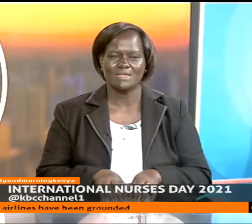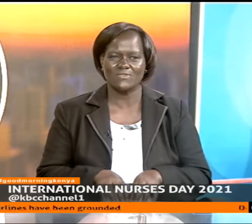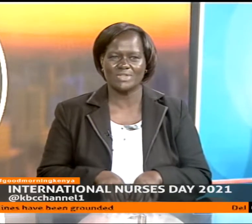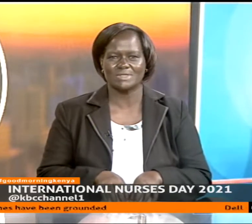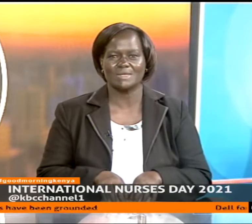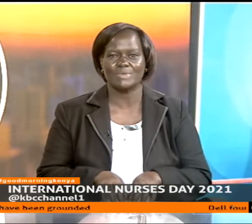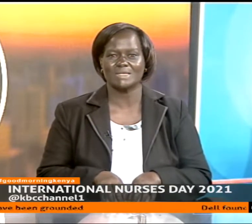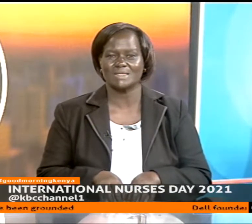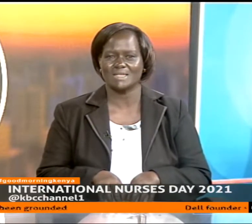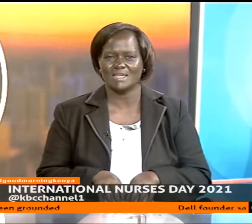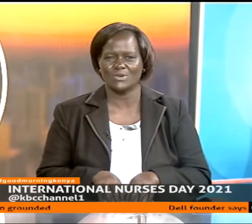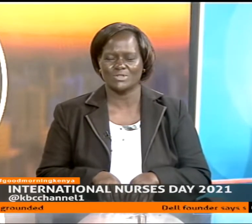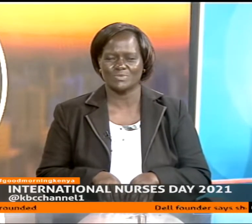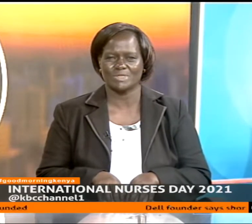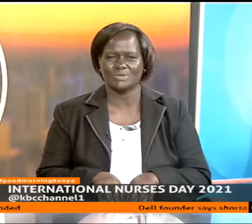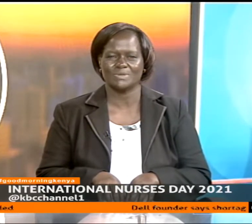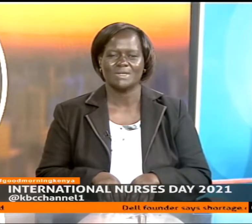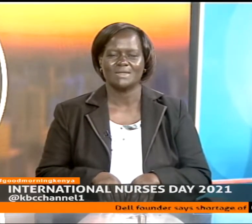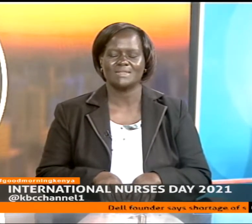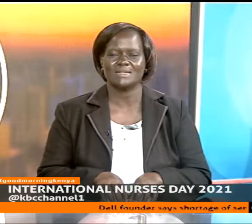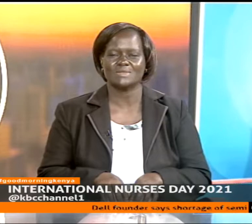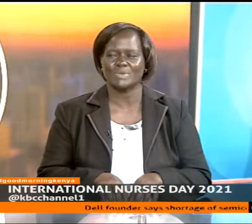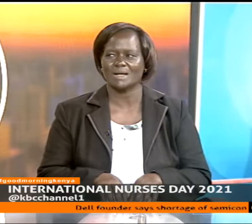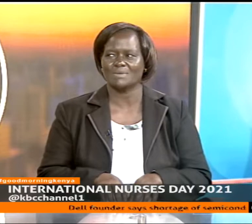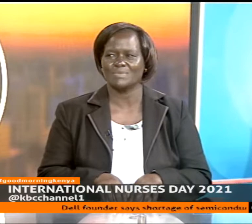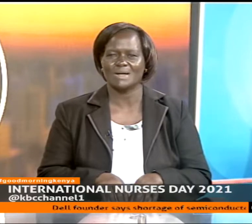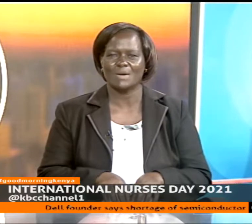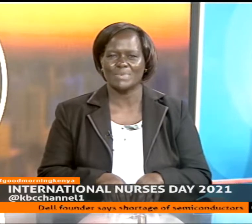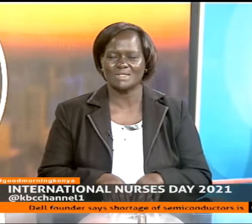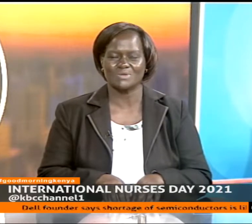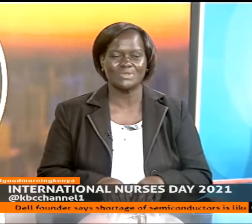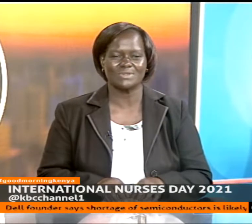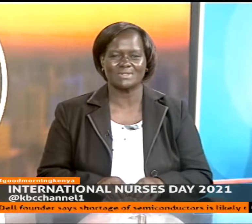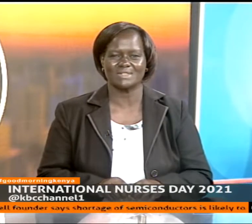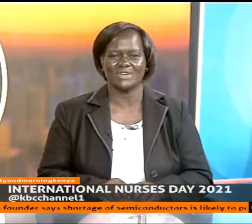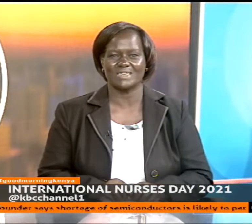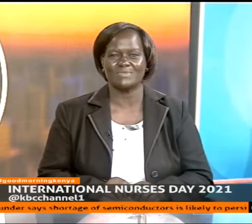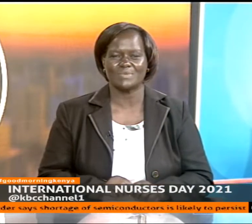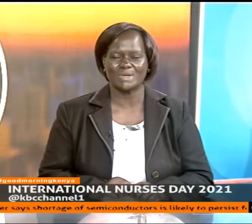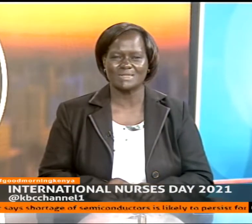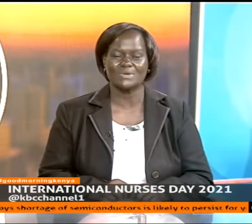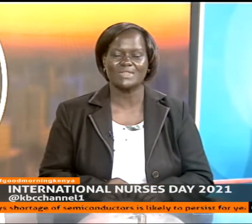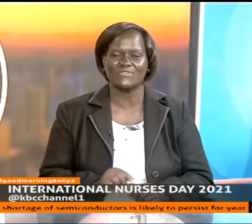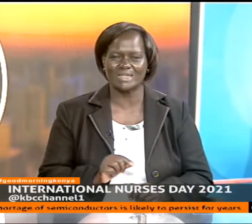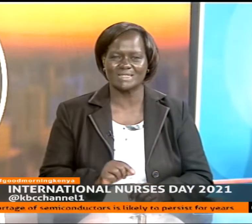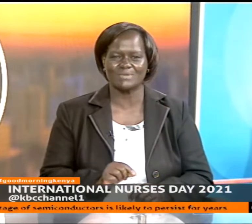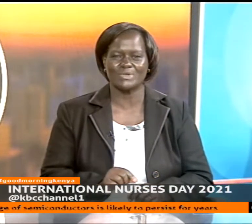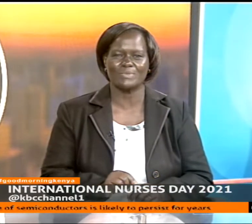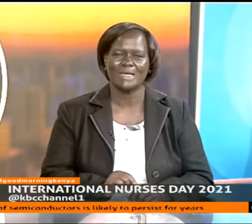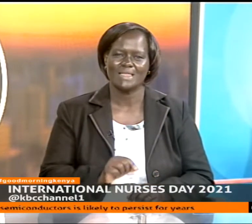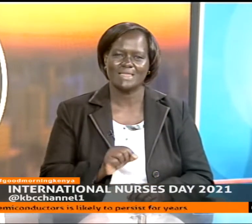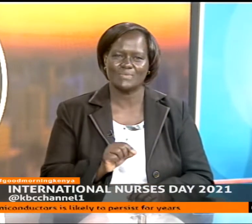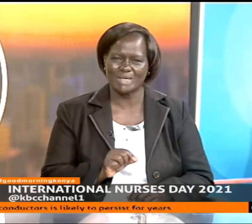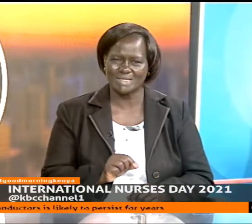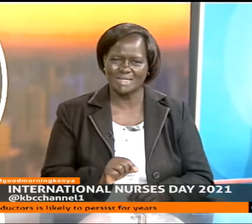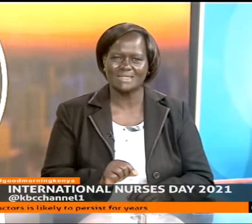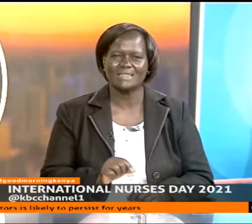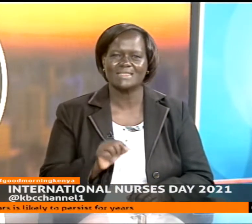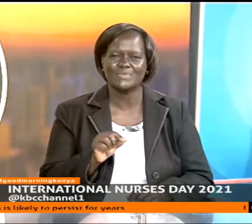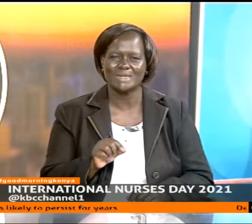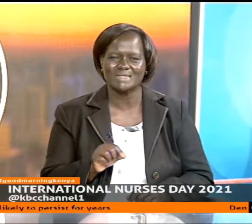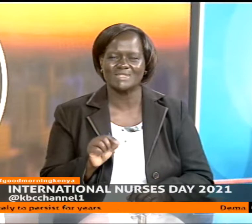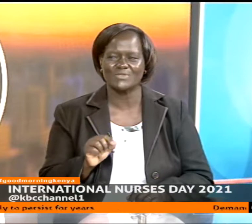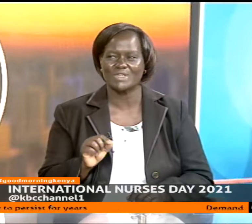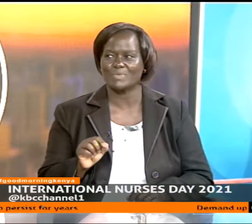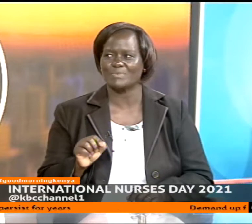Kenya, if he is admitted in any hospital, he just become a patient. We will not refer him the president. The first name will be the